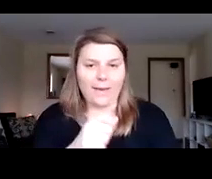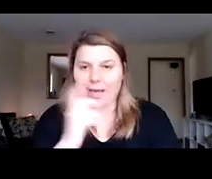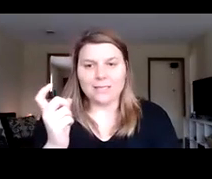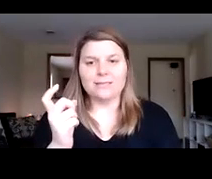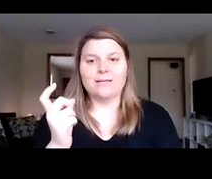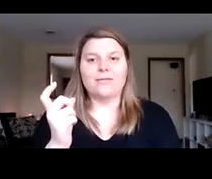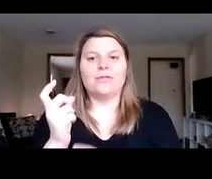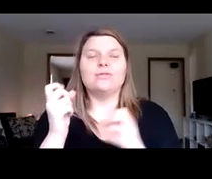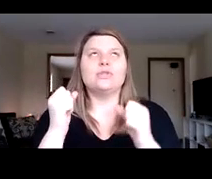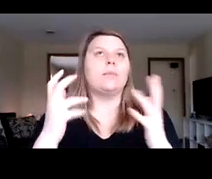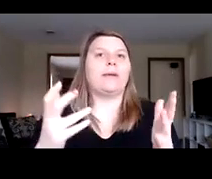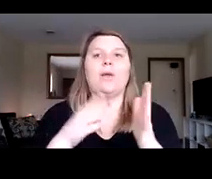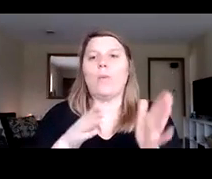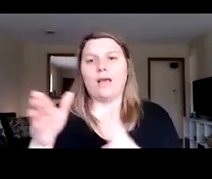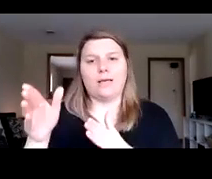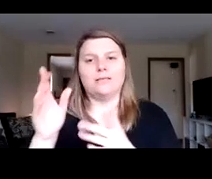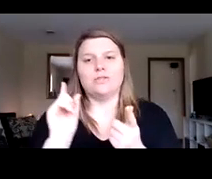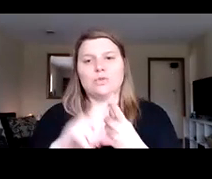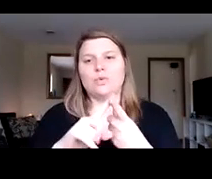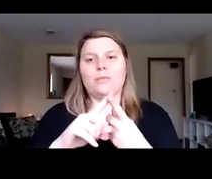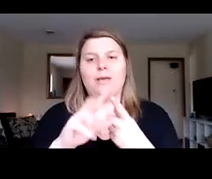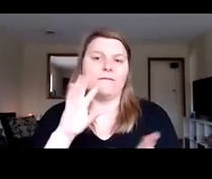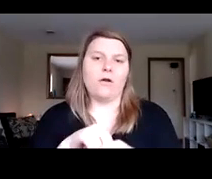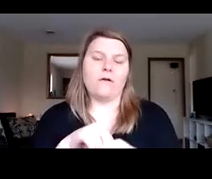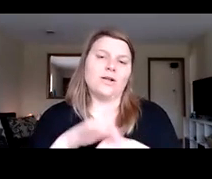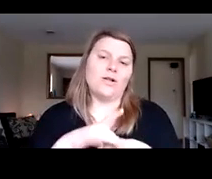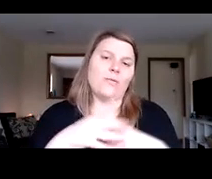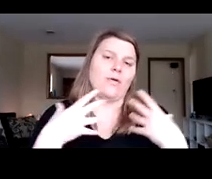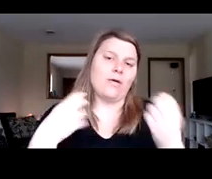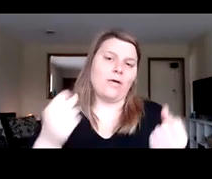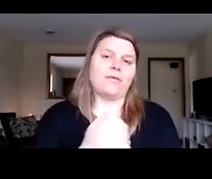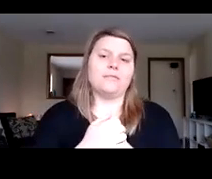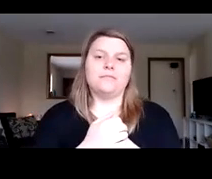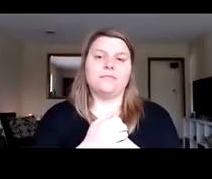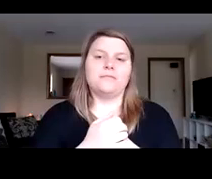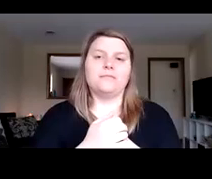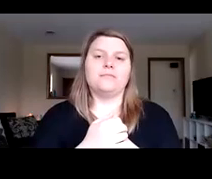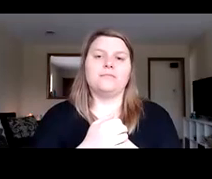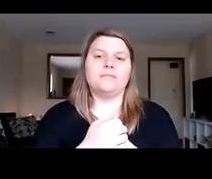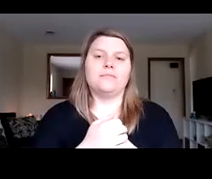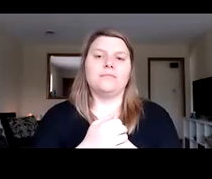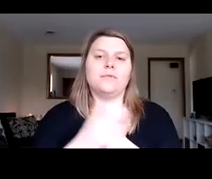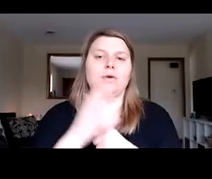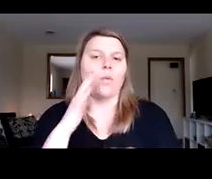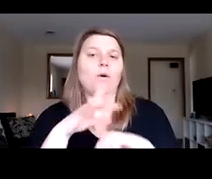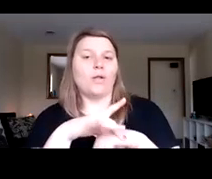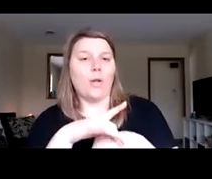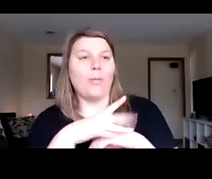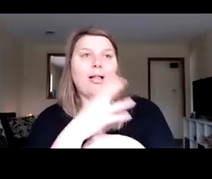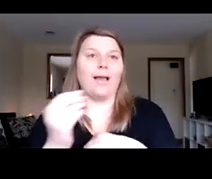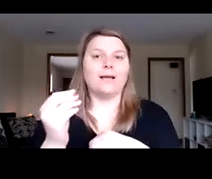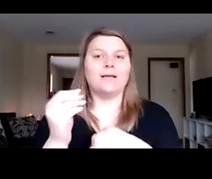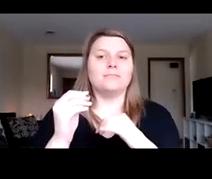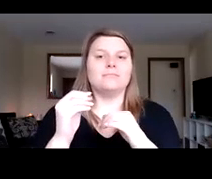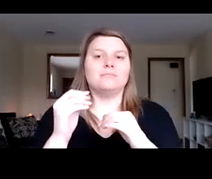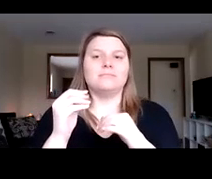endless ways to be involved in global health, both like local, global, and like, across the